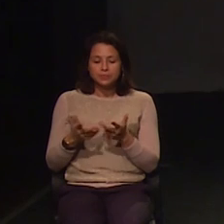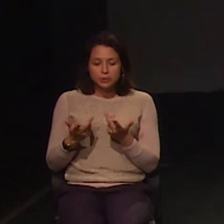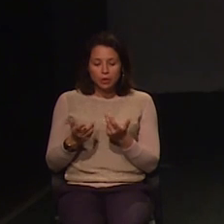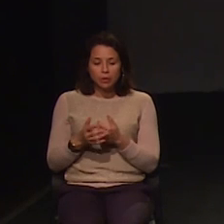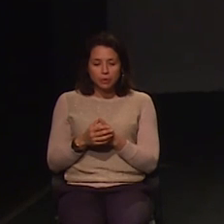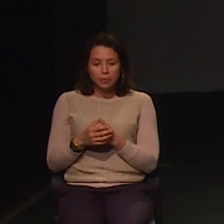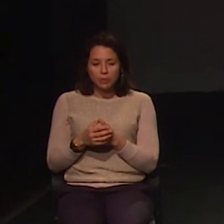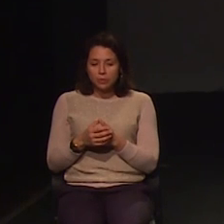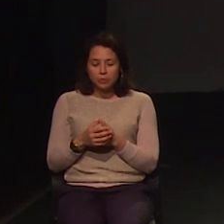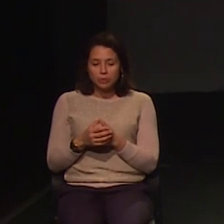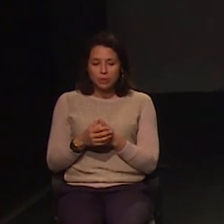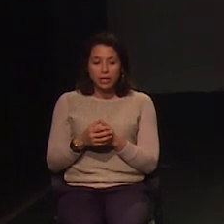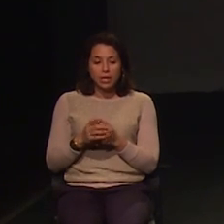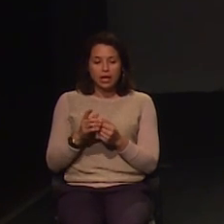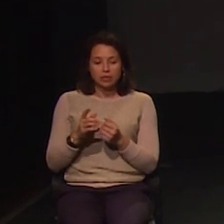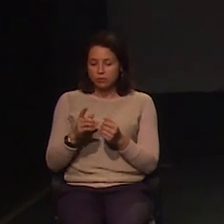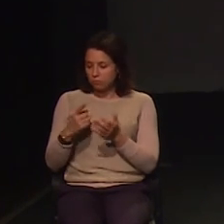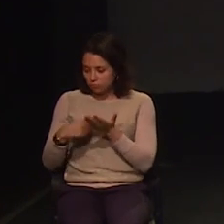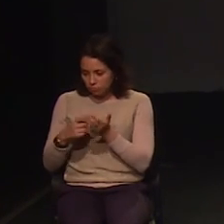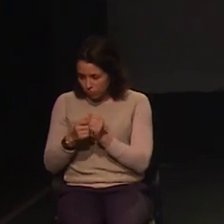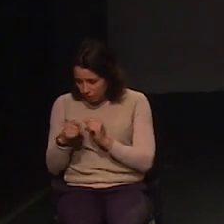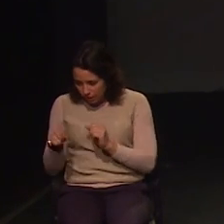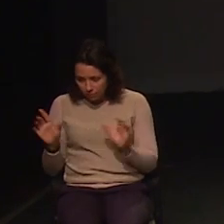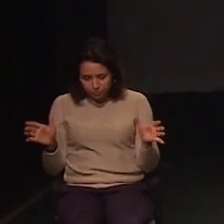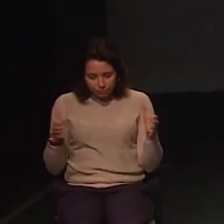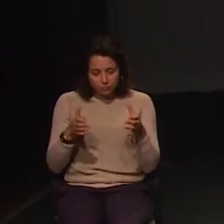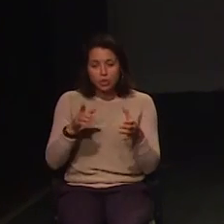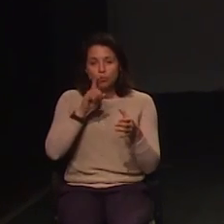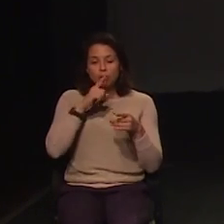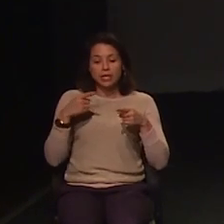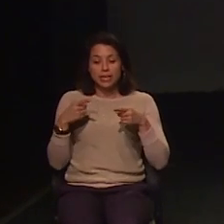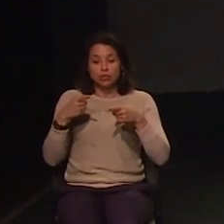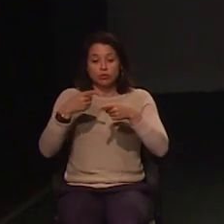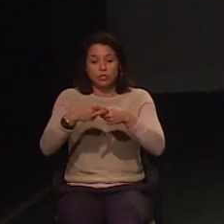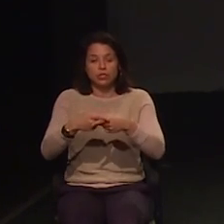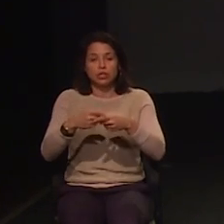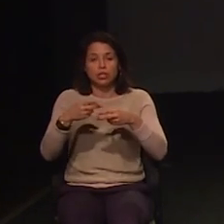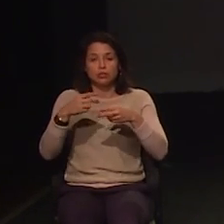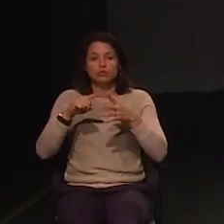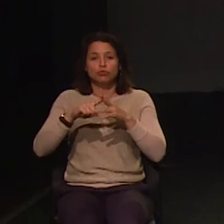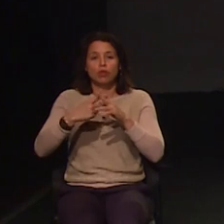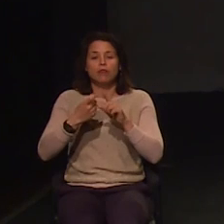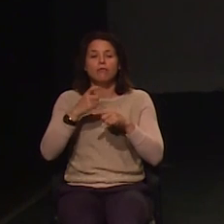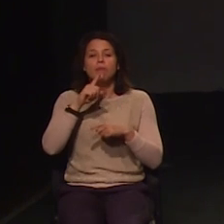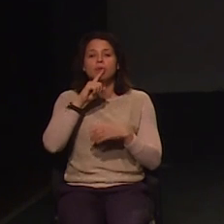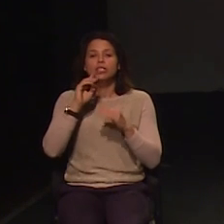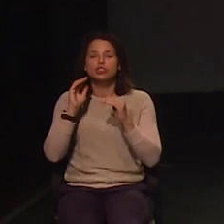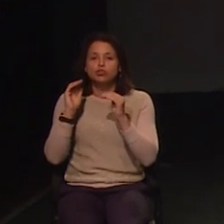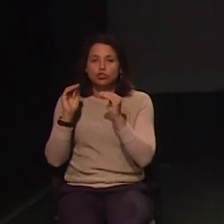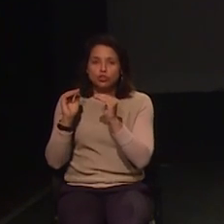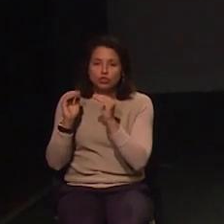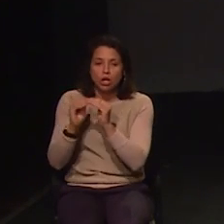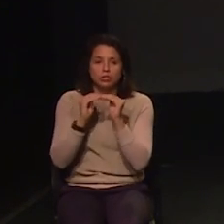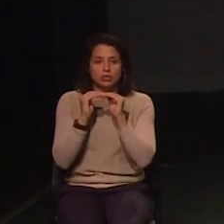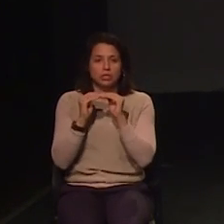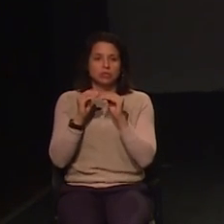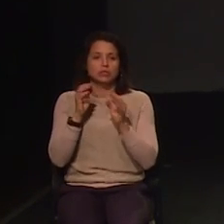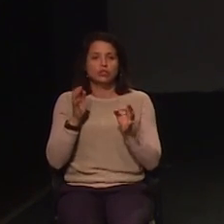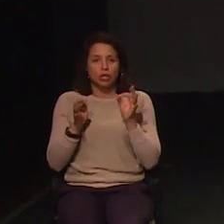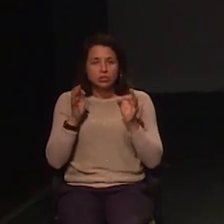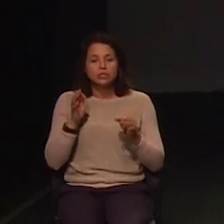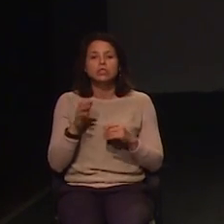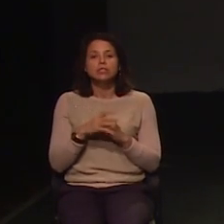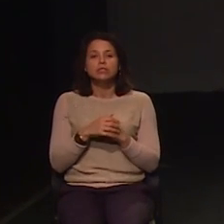and ultimately landed, again, intersectionality started from a justice framework, landed in the work of Miles Horton and